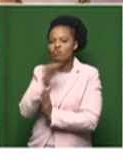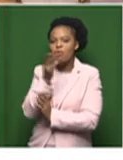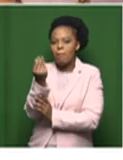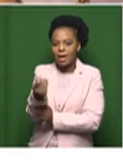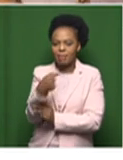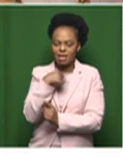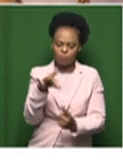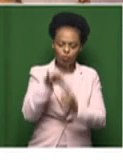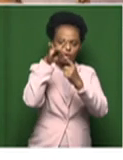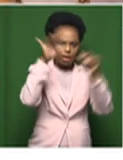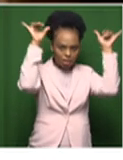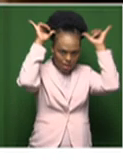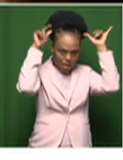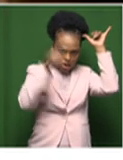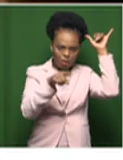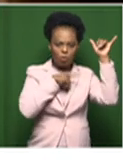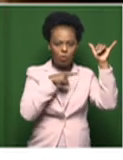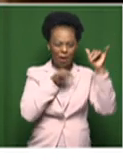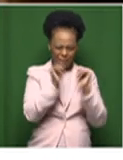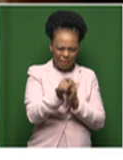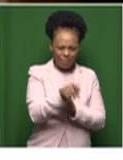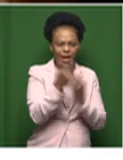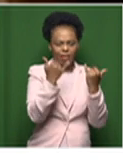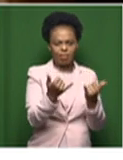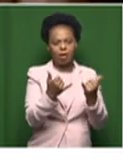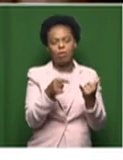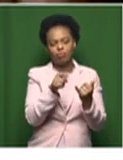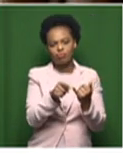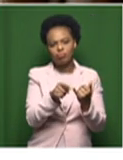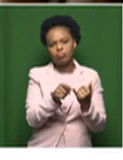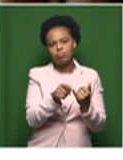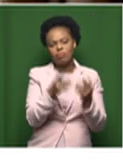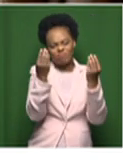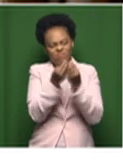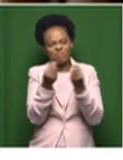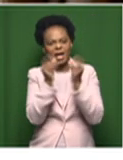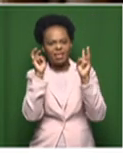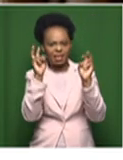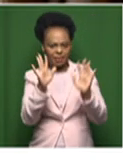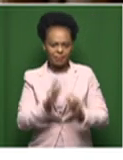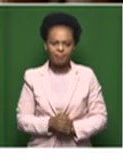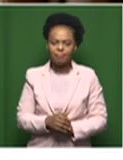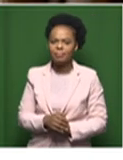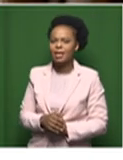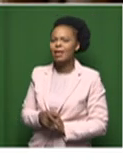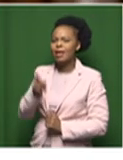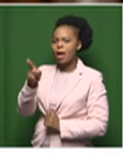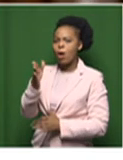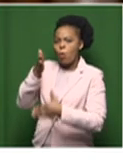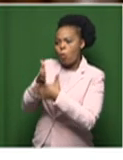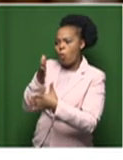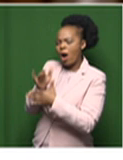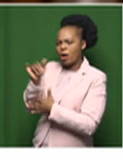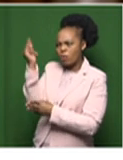as the main piece. So does this body of work, Zizipo, dispel